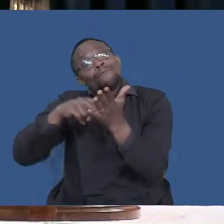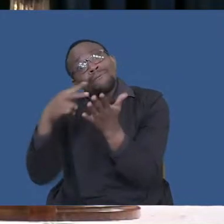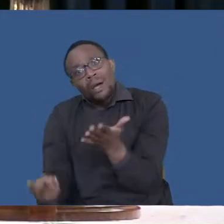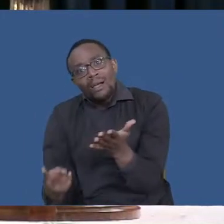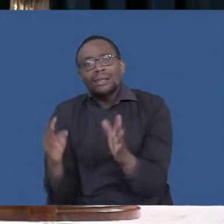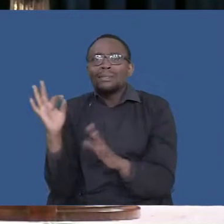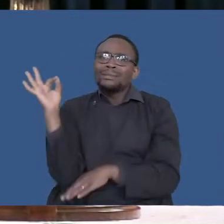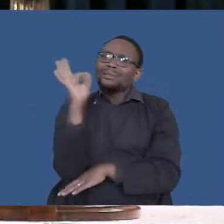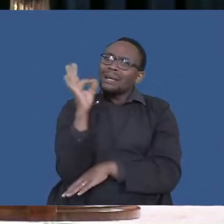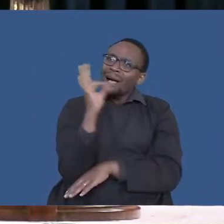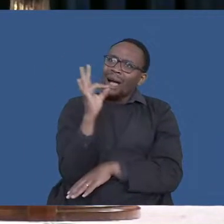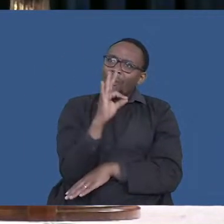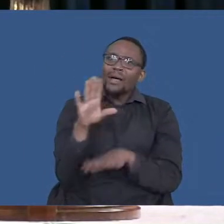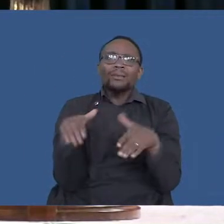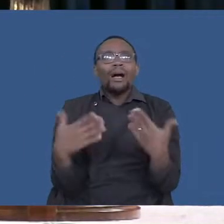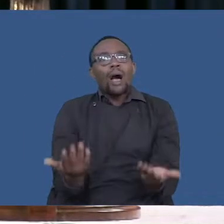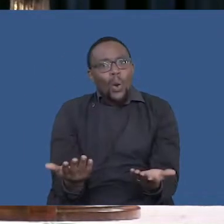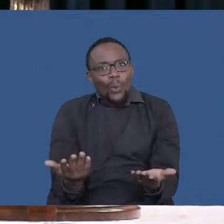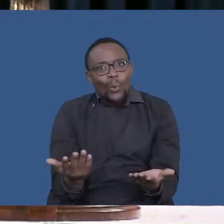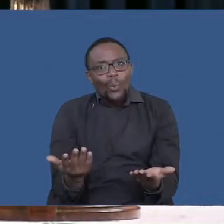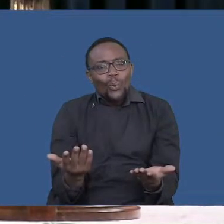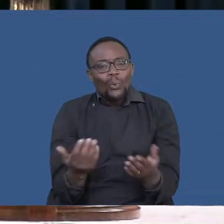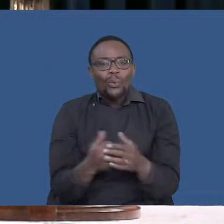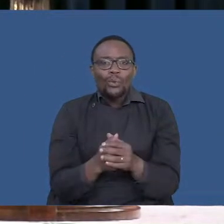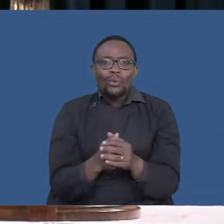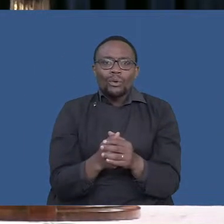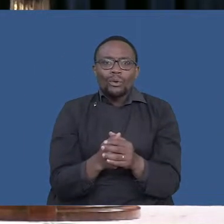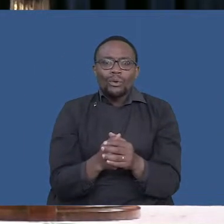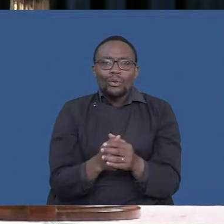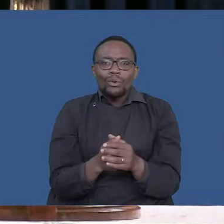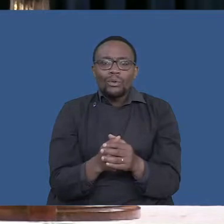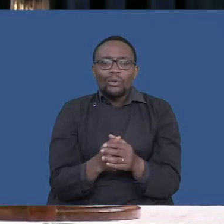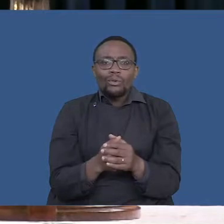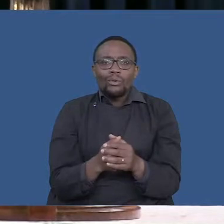people beat them in war, flat foot. You know?